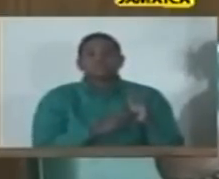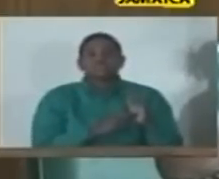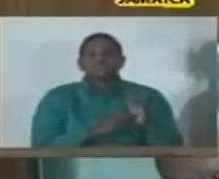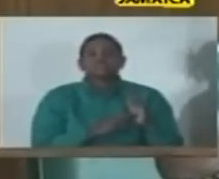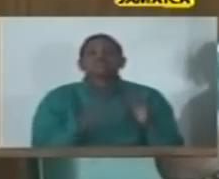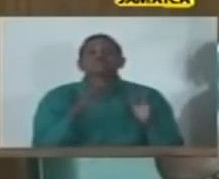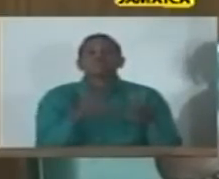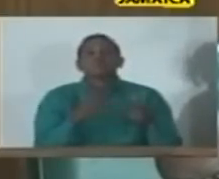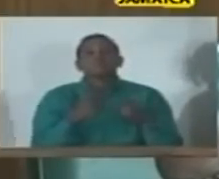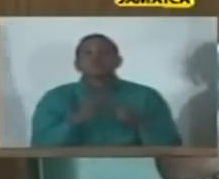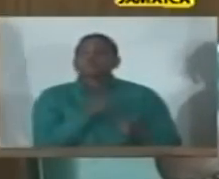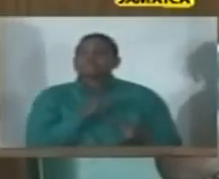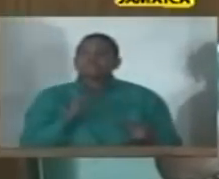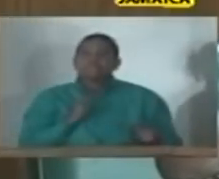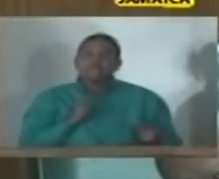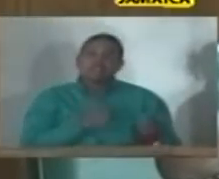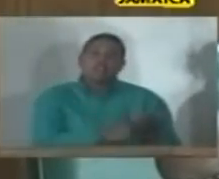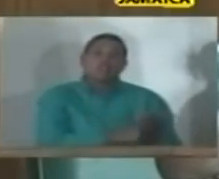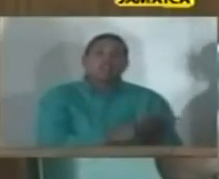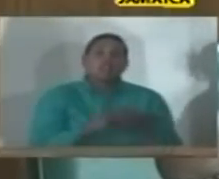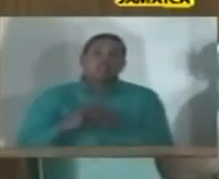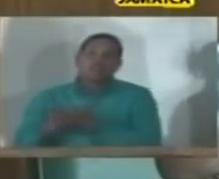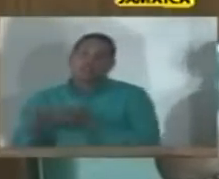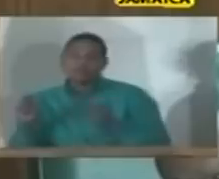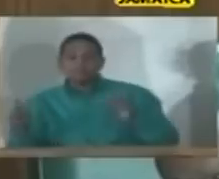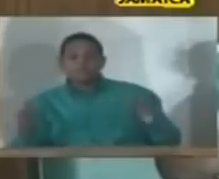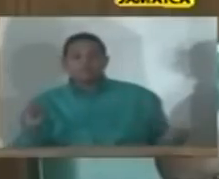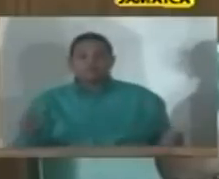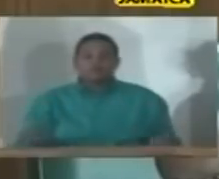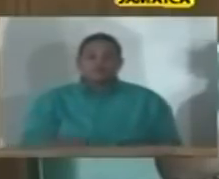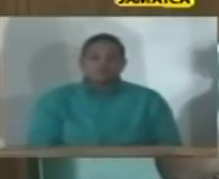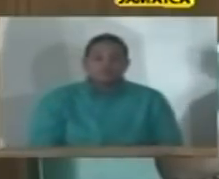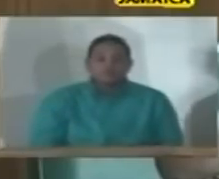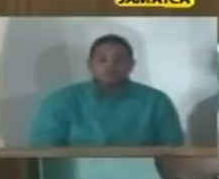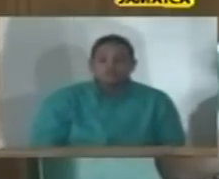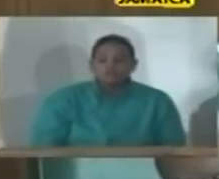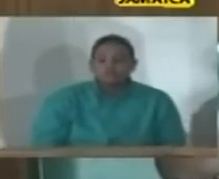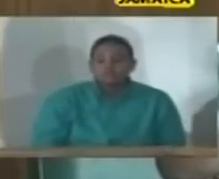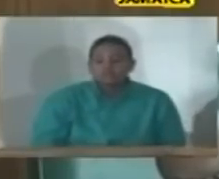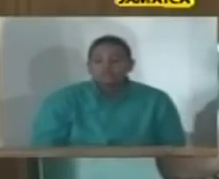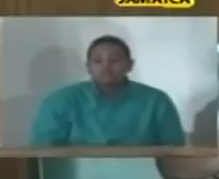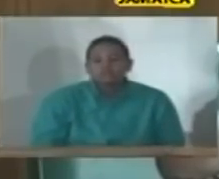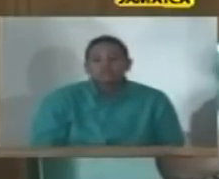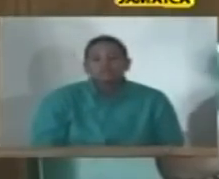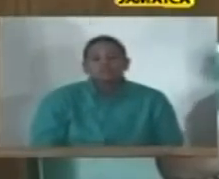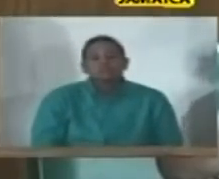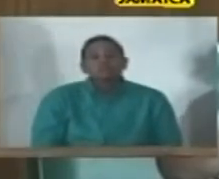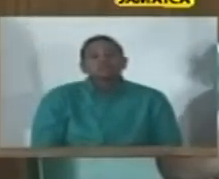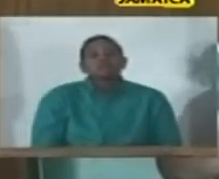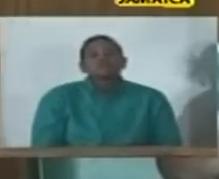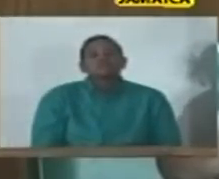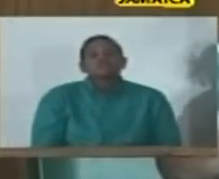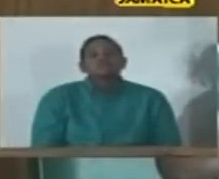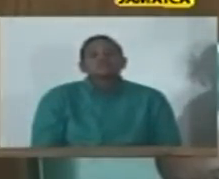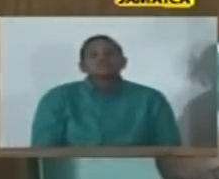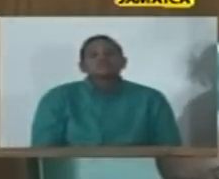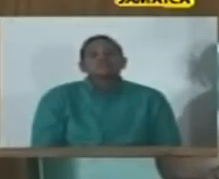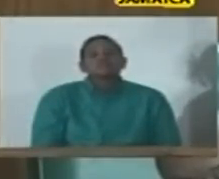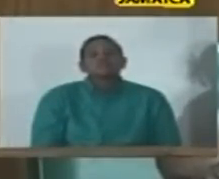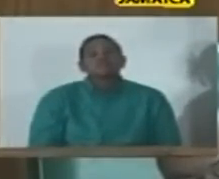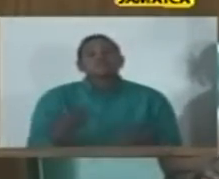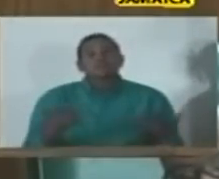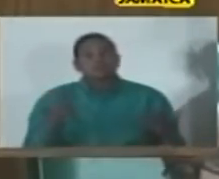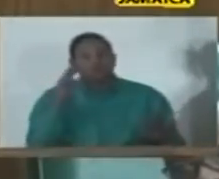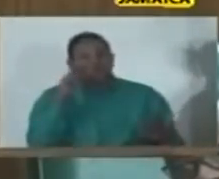Senate. So maybe it ought to be looked at